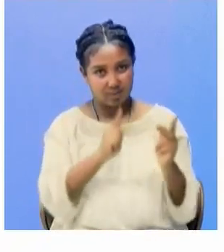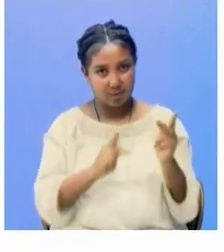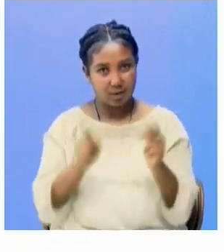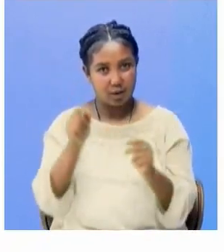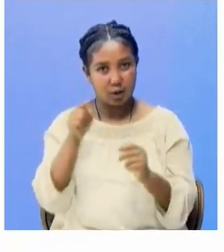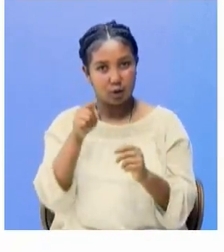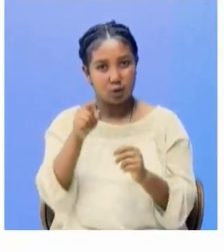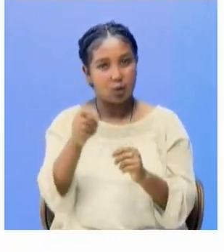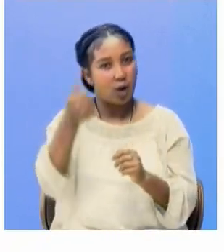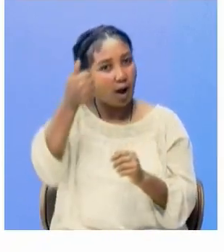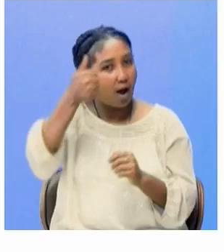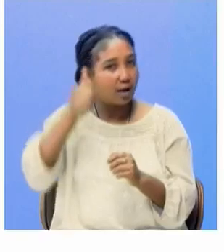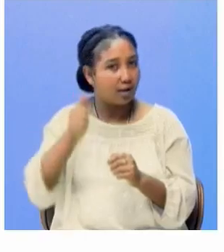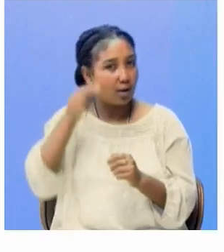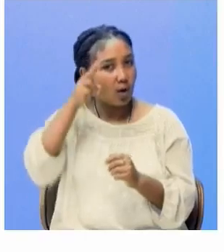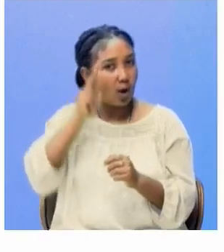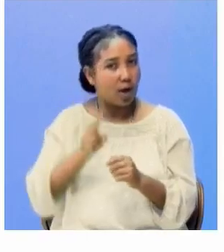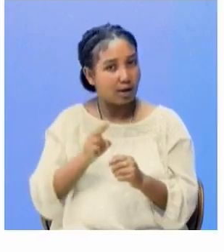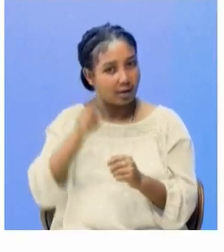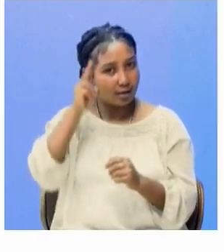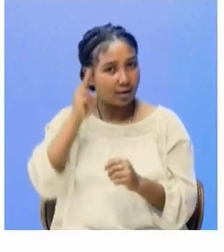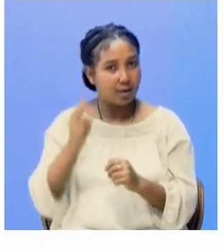your uncle? Your